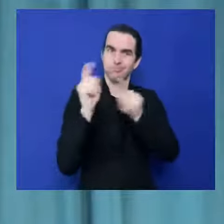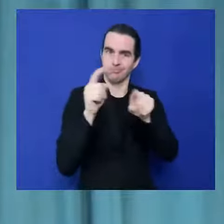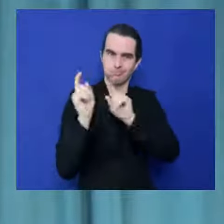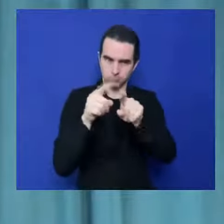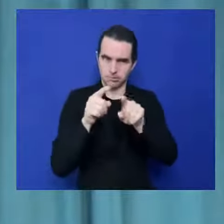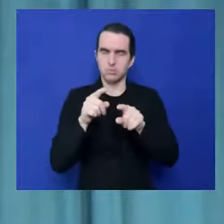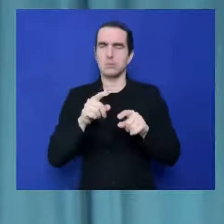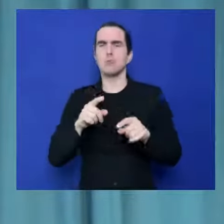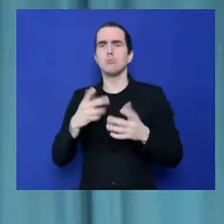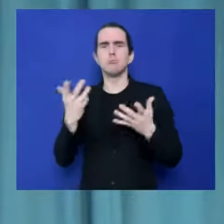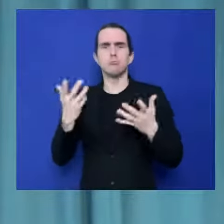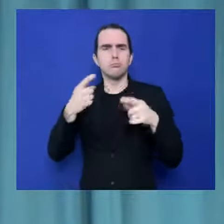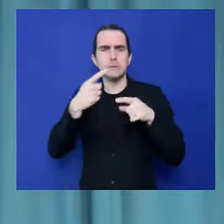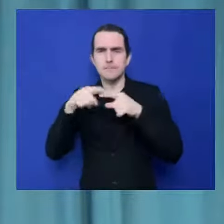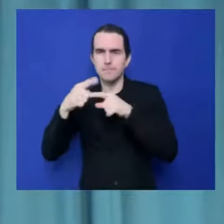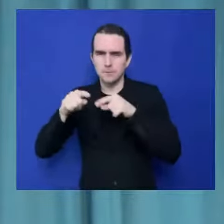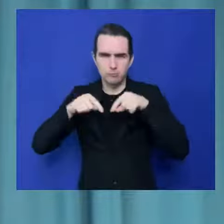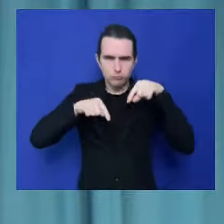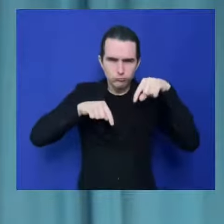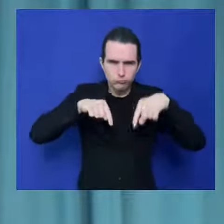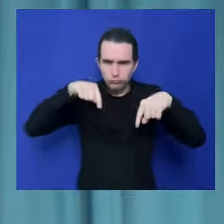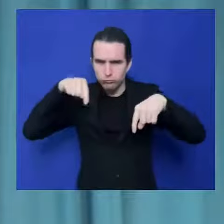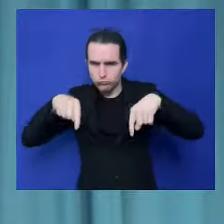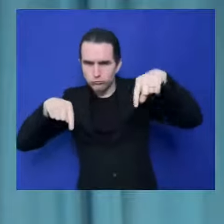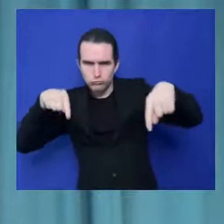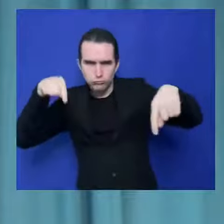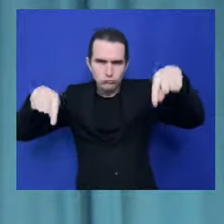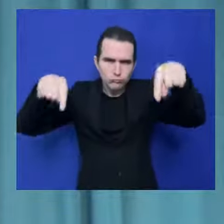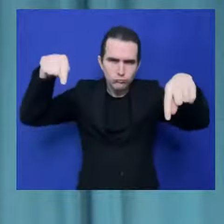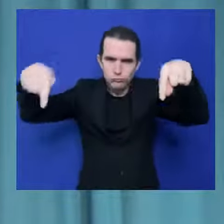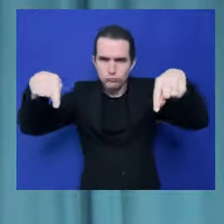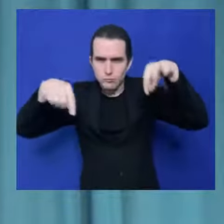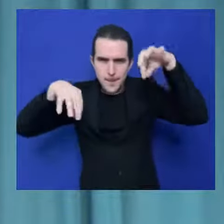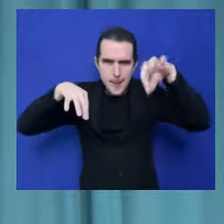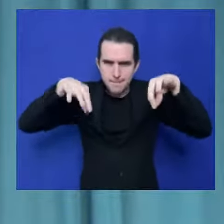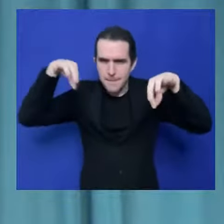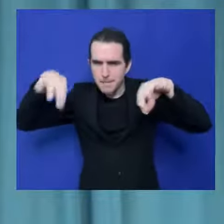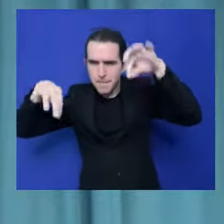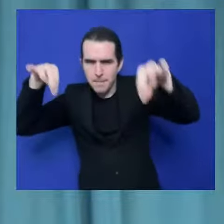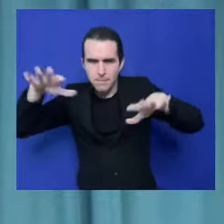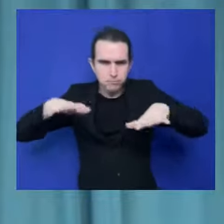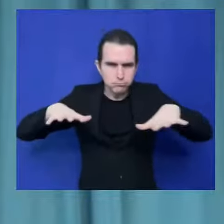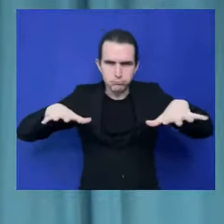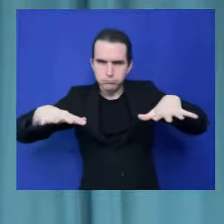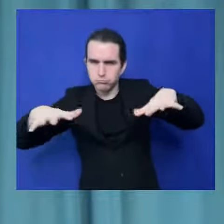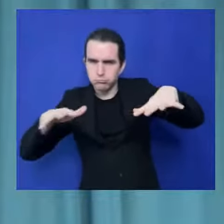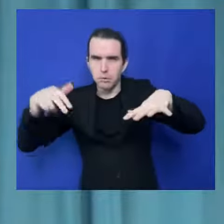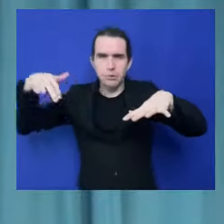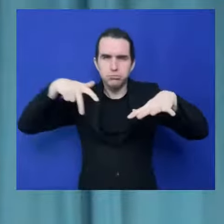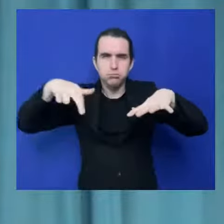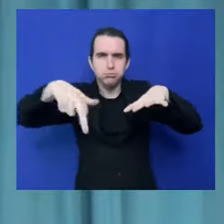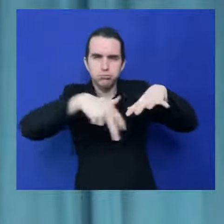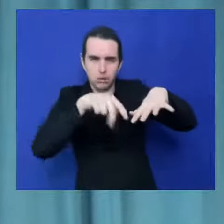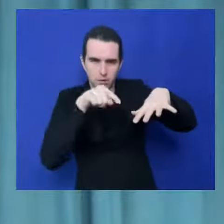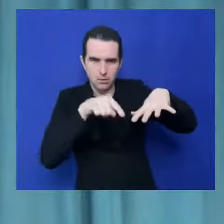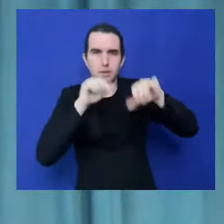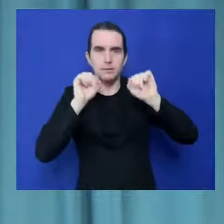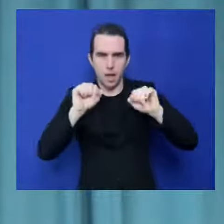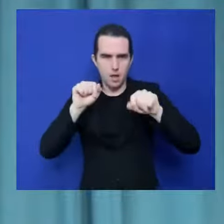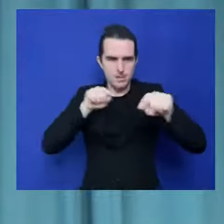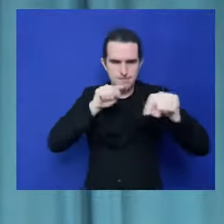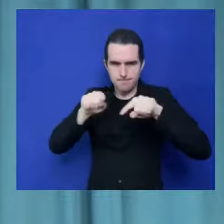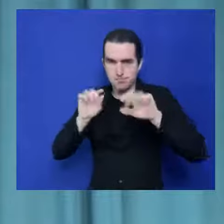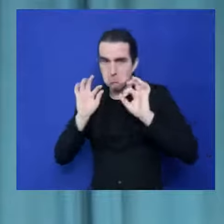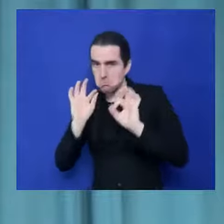That means that there's far less back and forth of data, and so we don't need as much information about you because